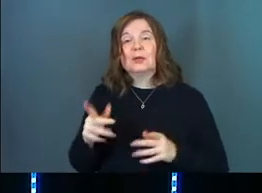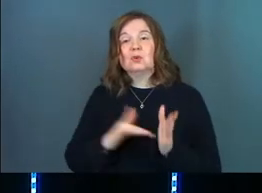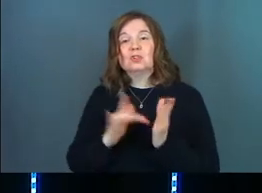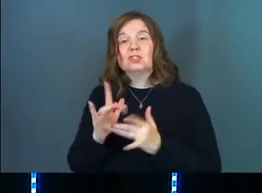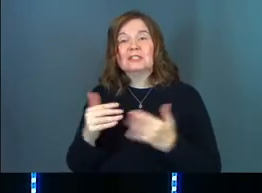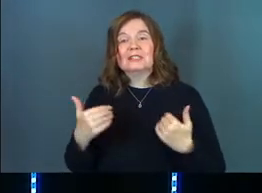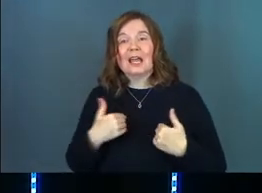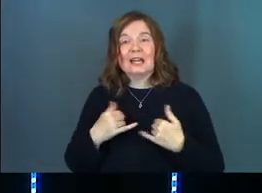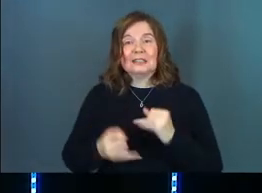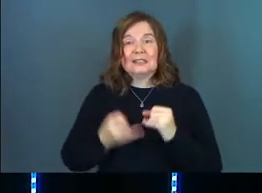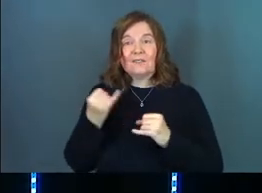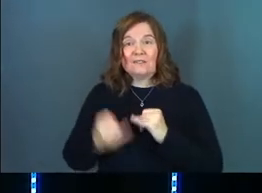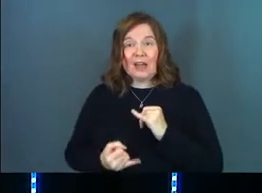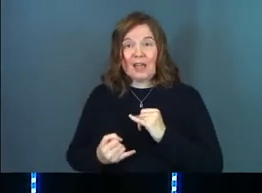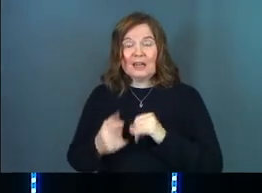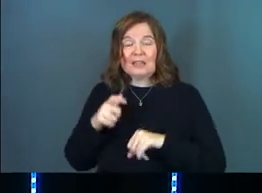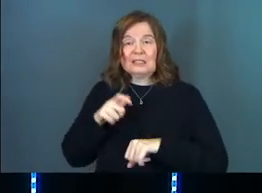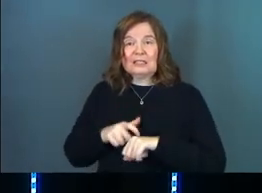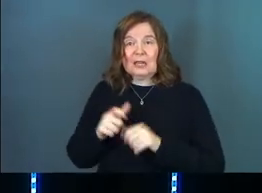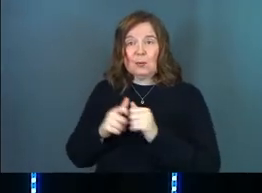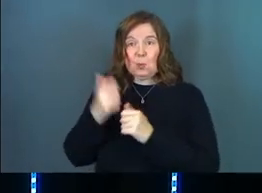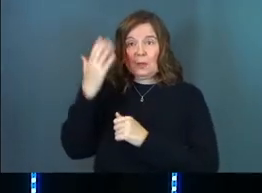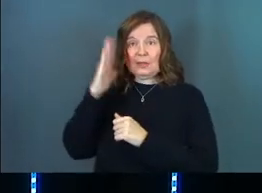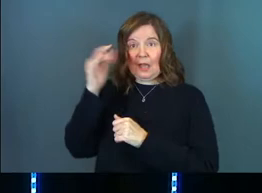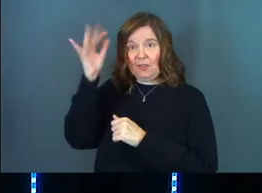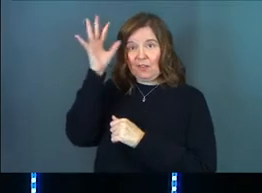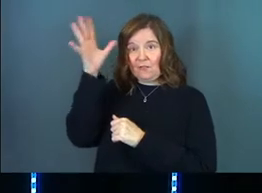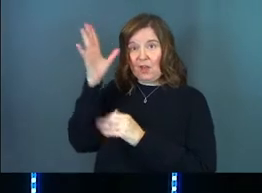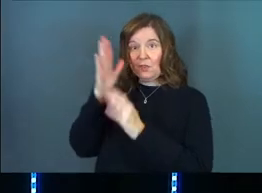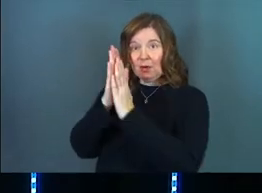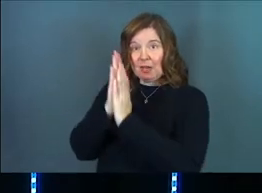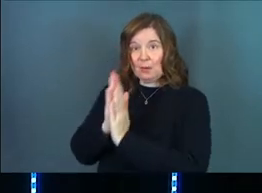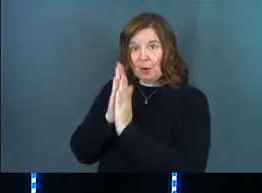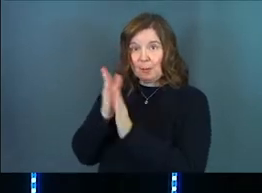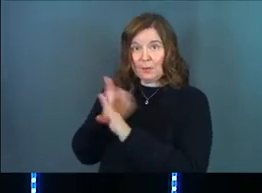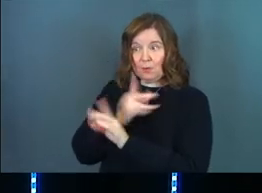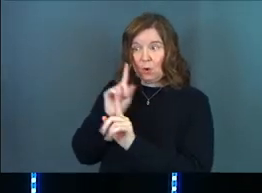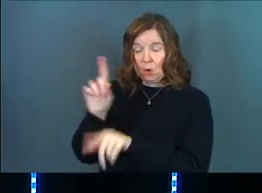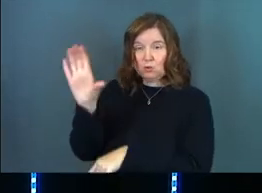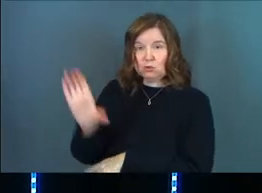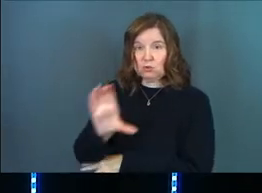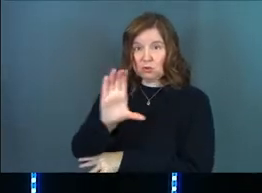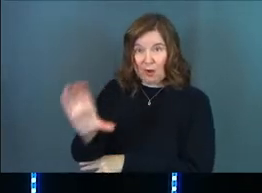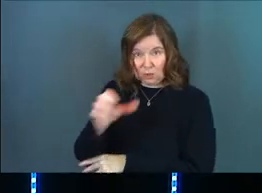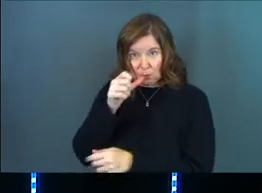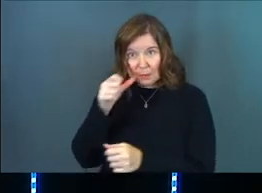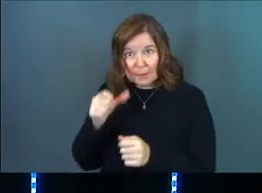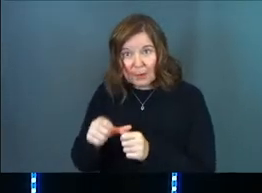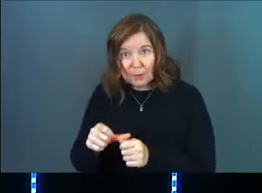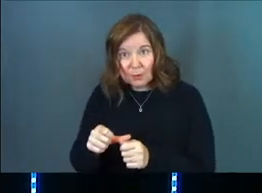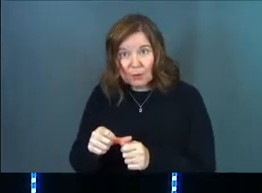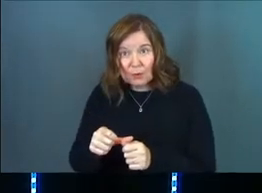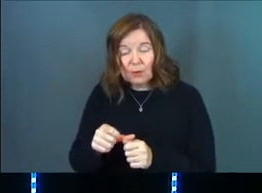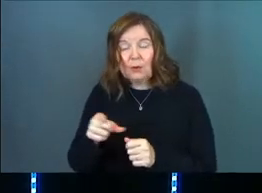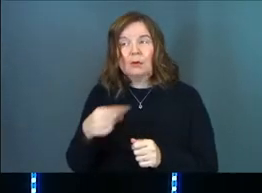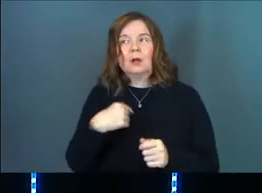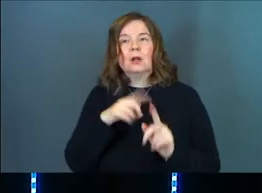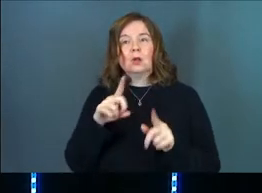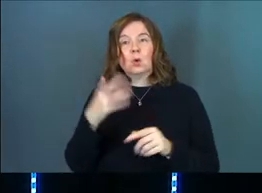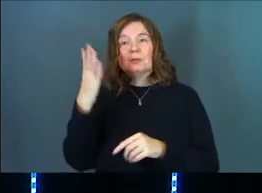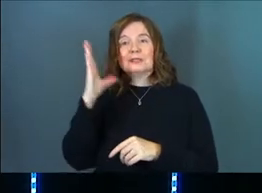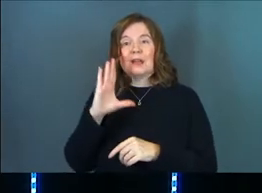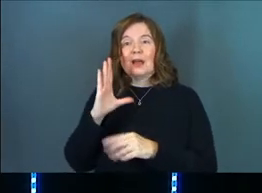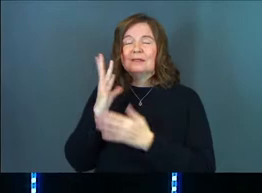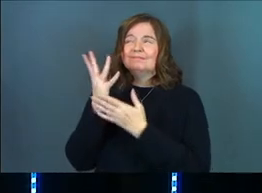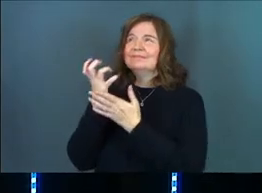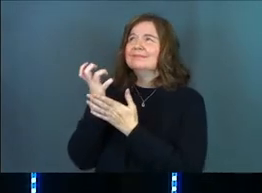where Jesus has his final time with God the Father in prayer before he goes to the cross. And do you remember? And he goes to